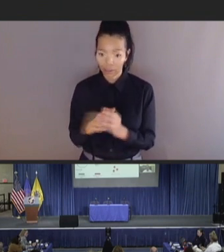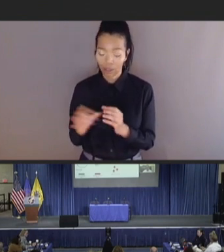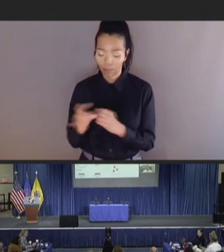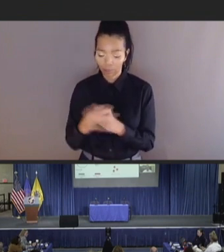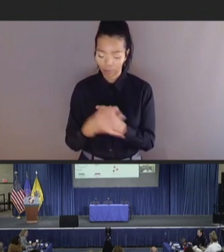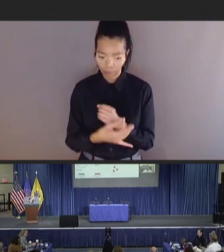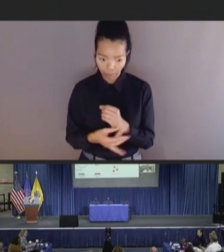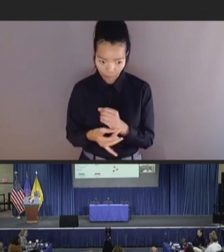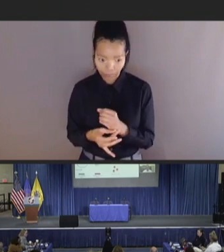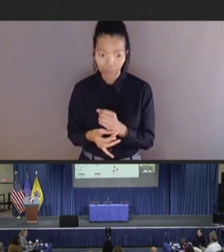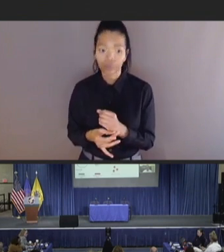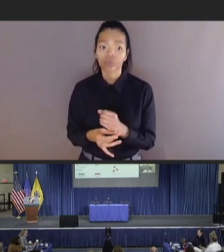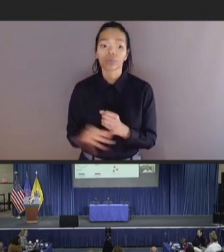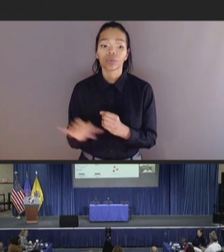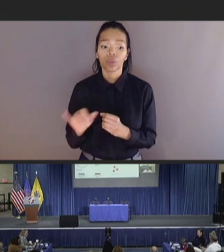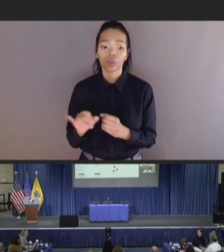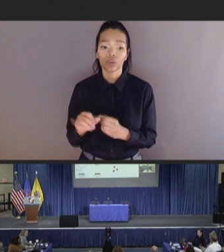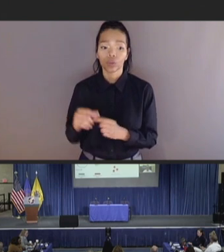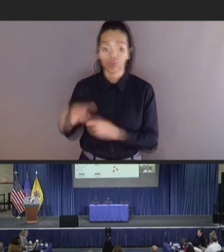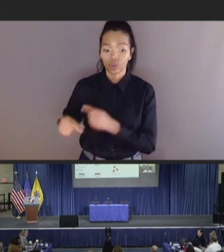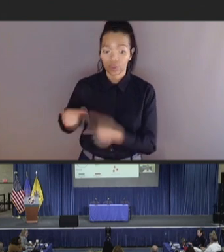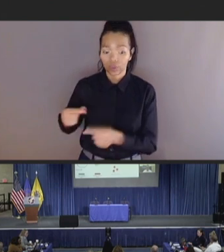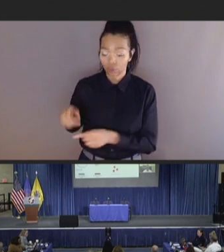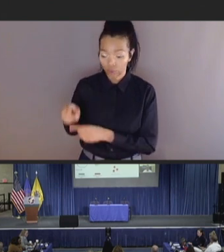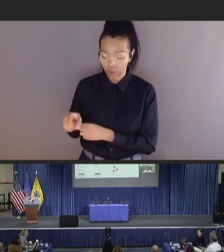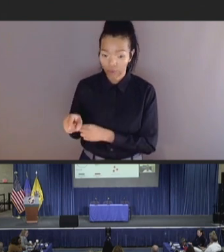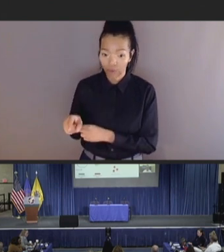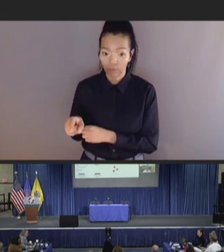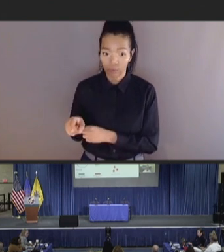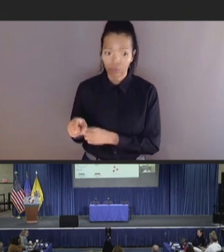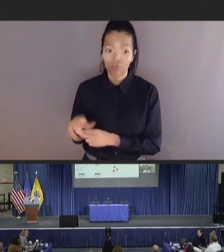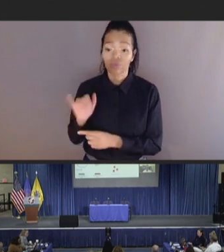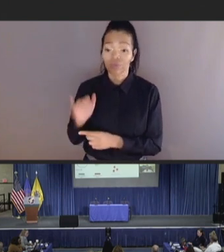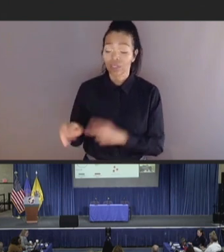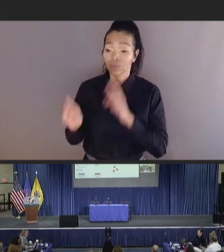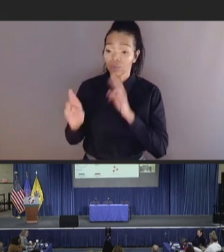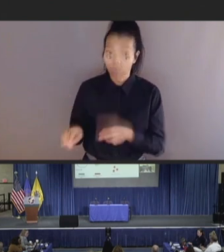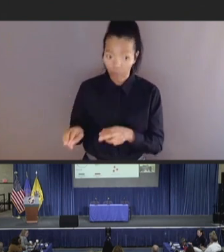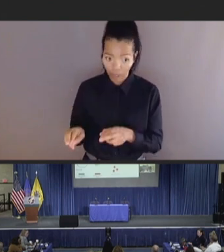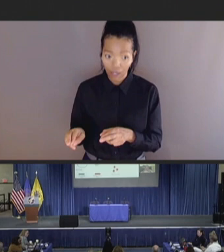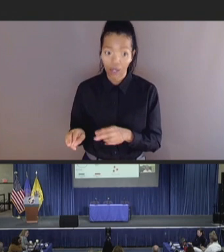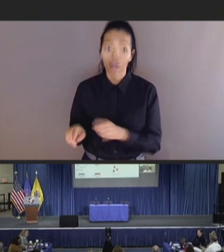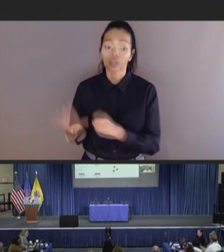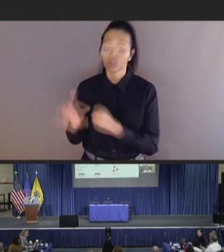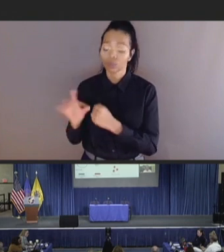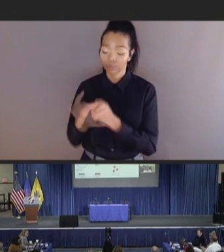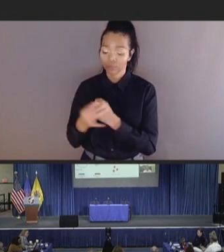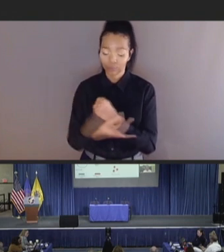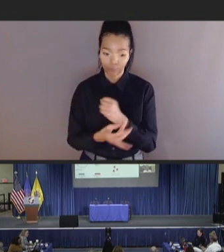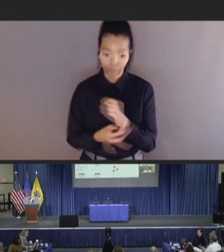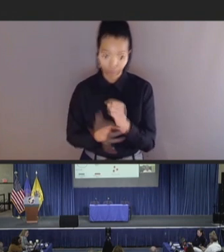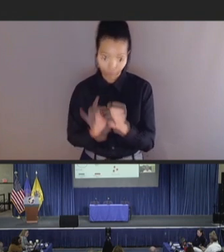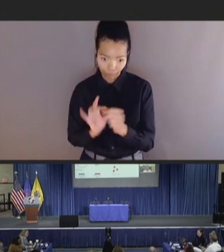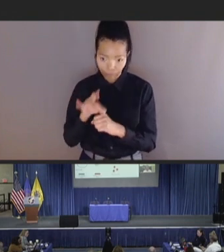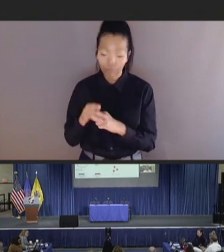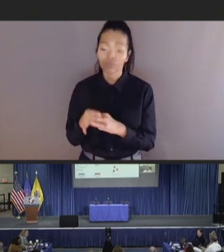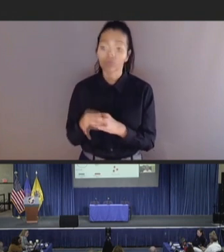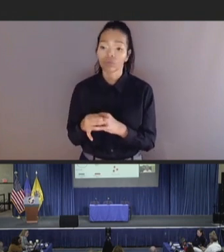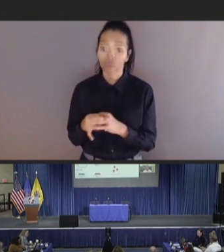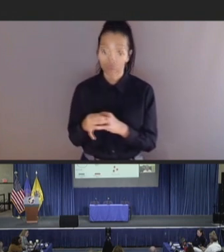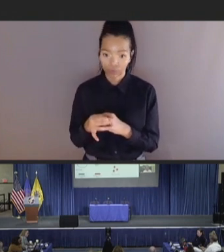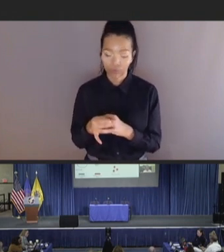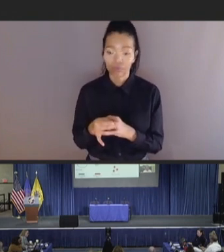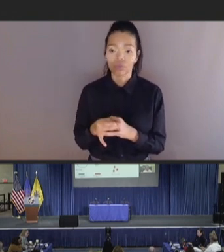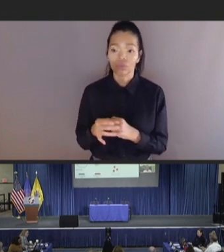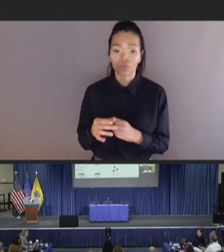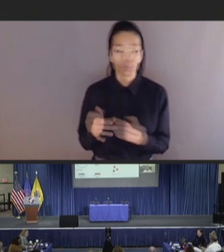B-cells, and the genes encoding for the variable domains that are responsible to binding to the antigen are in naive conformation without